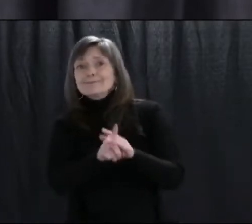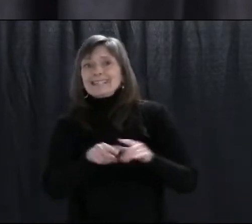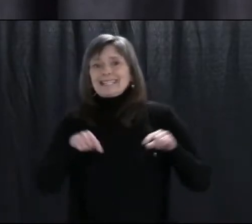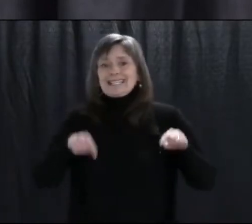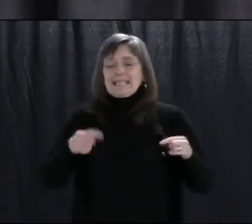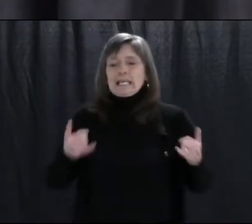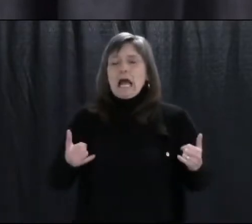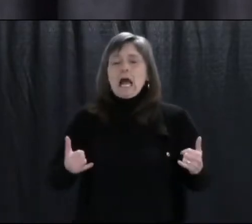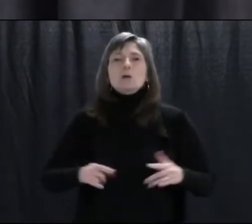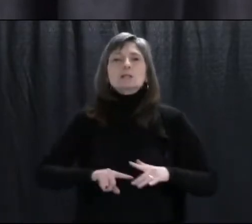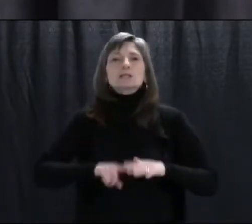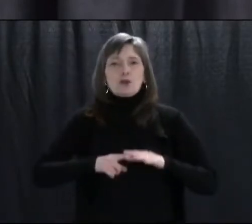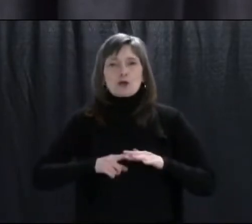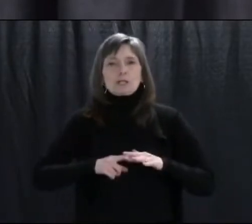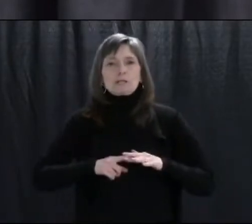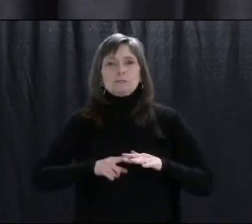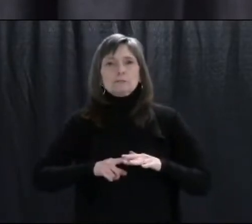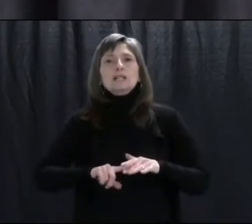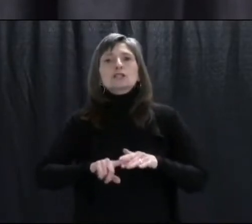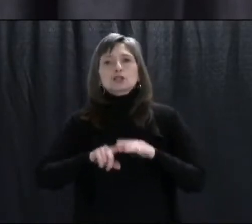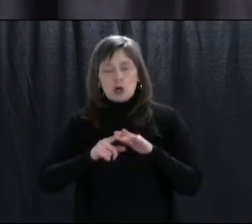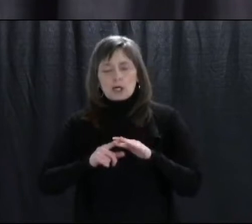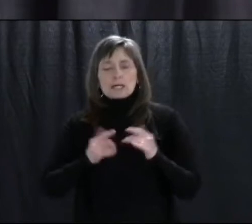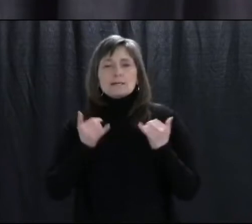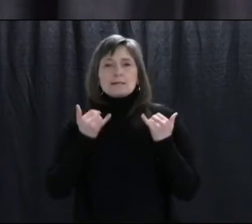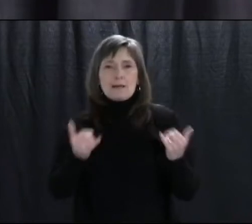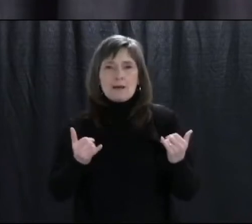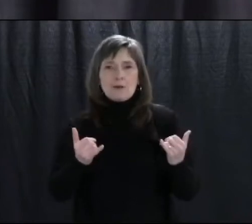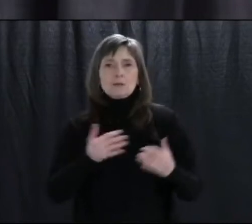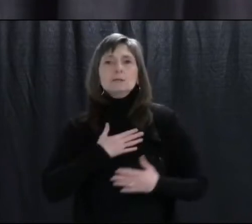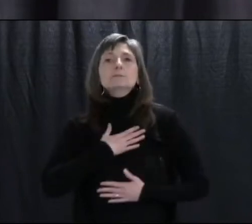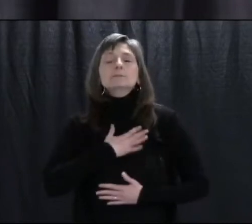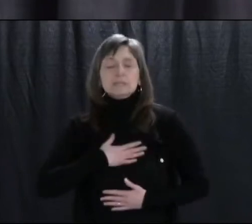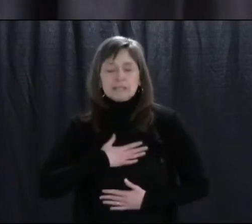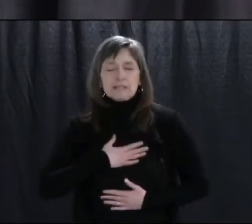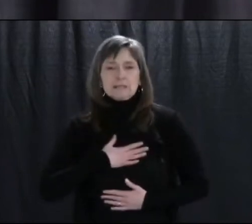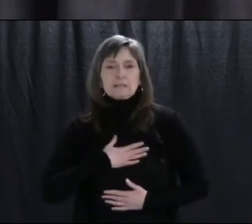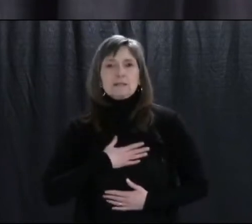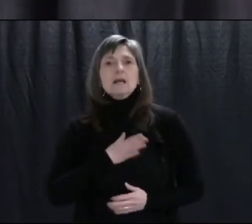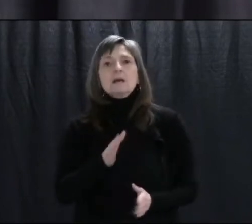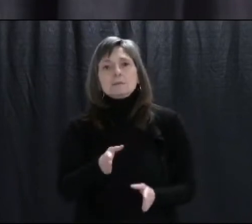The time is now. Please take this seriously. Thank you.